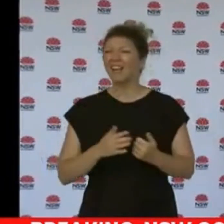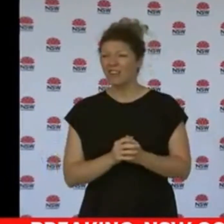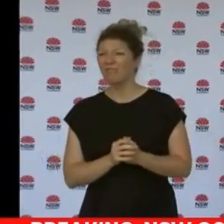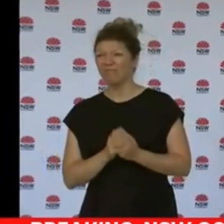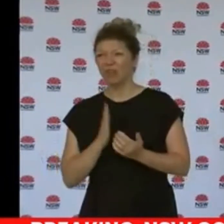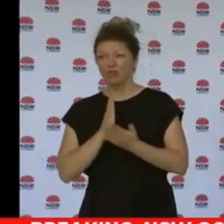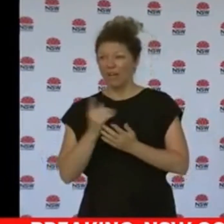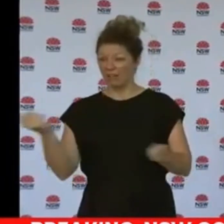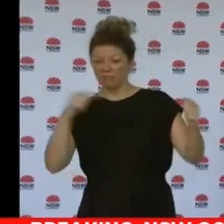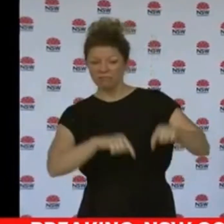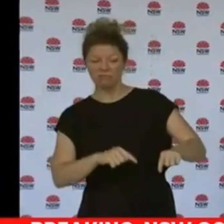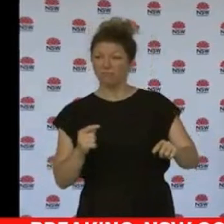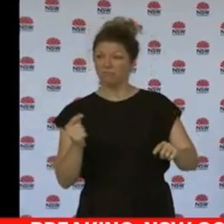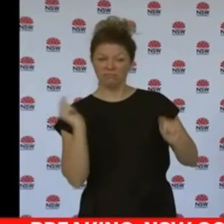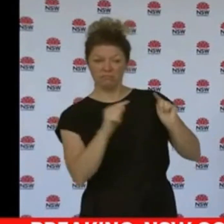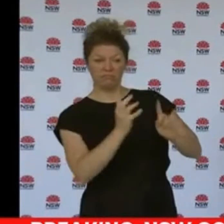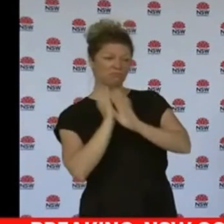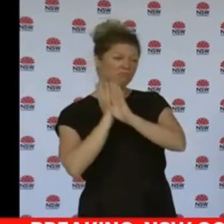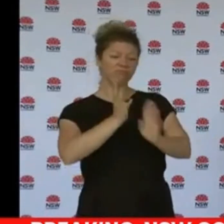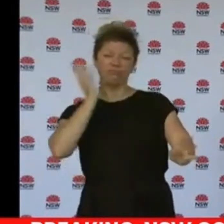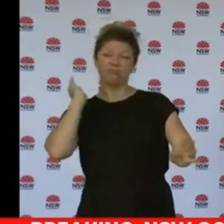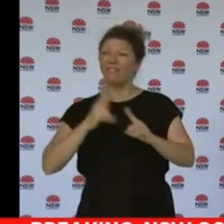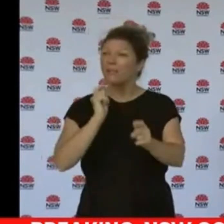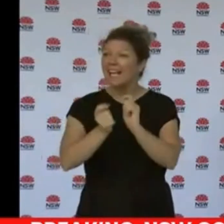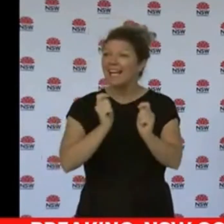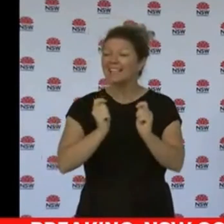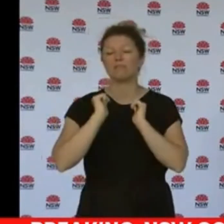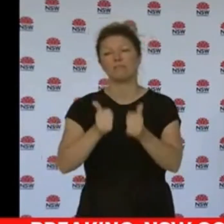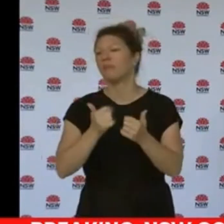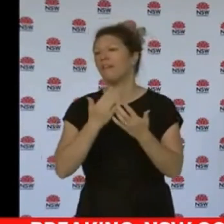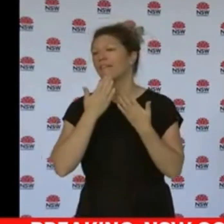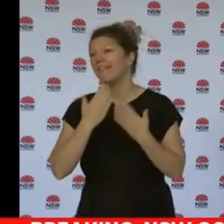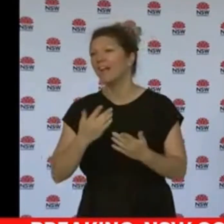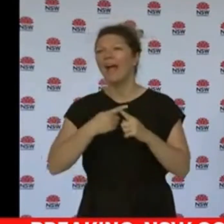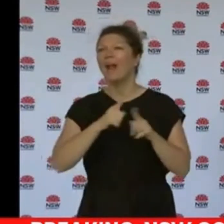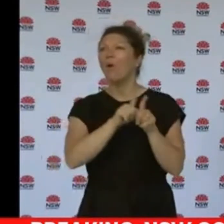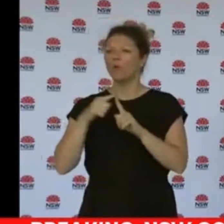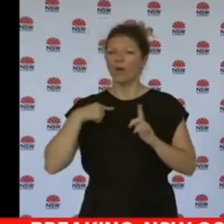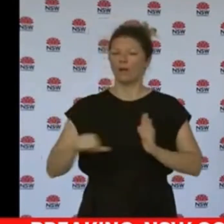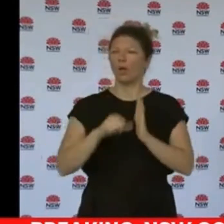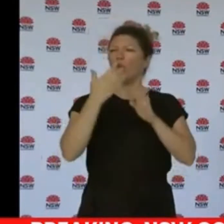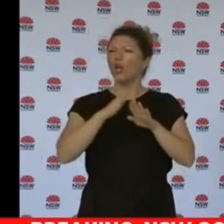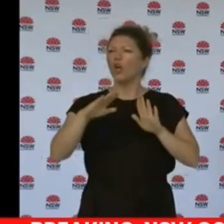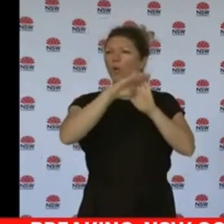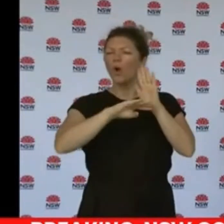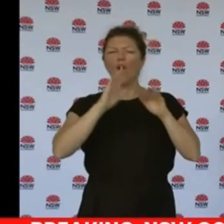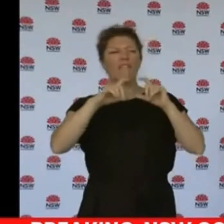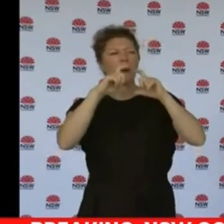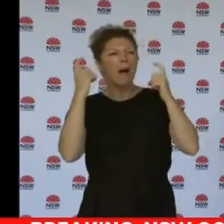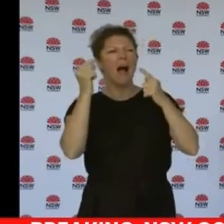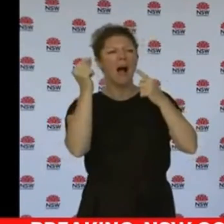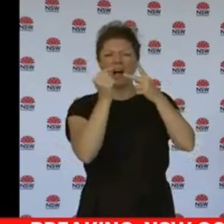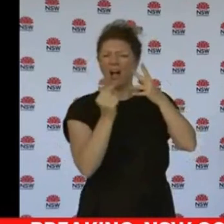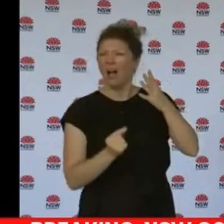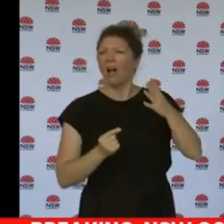ensuring higher rates of testing and we need that to continue, but also the settings we've put in place are really making a difference. And